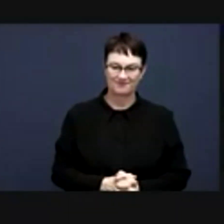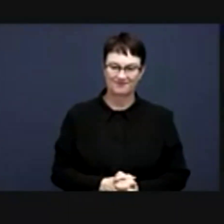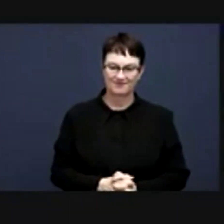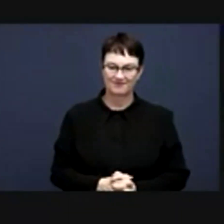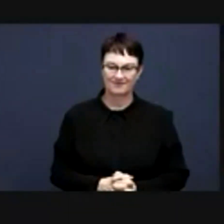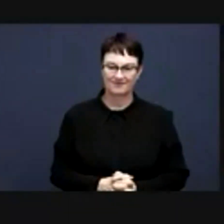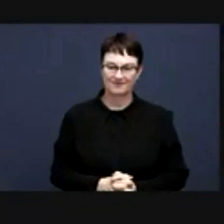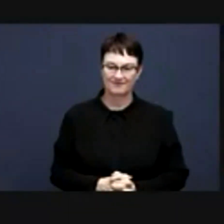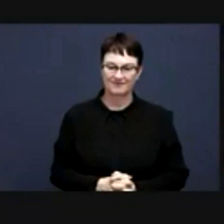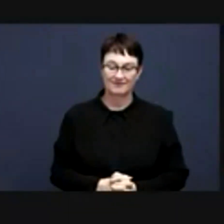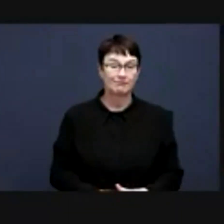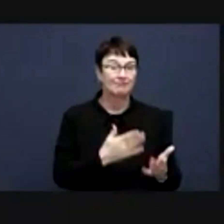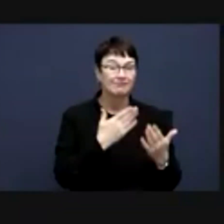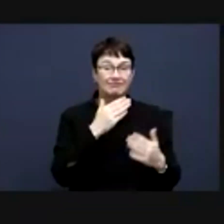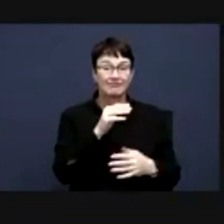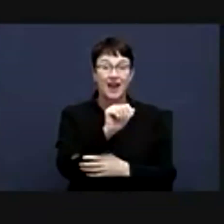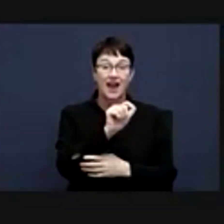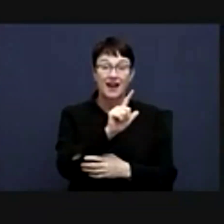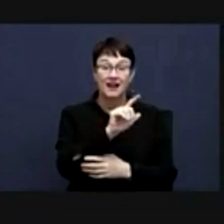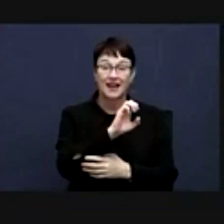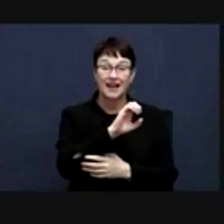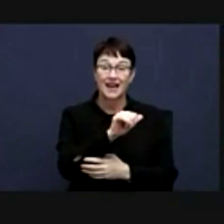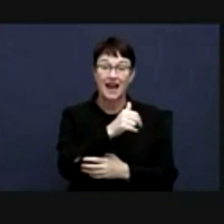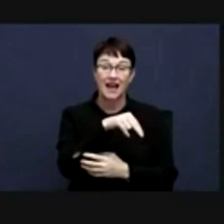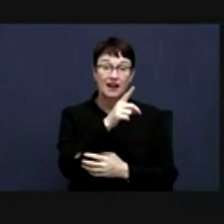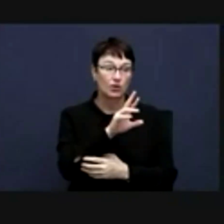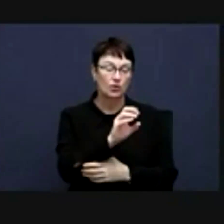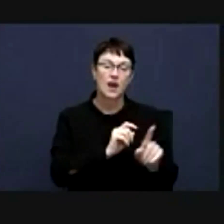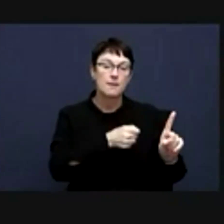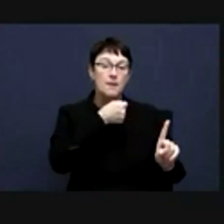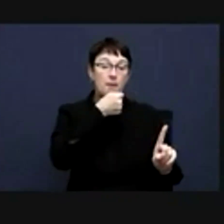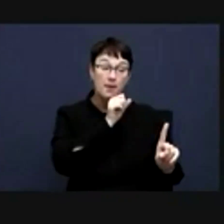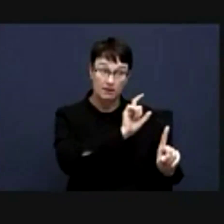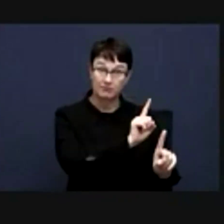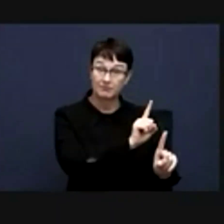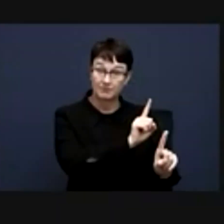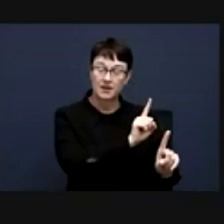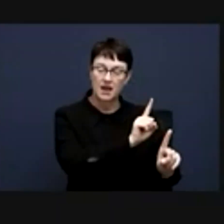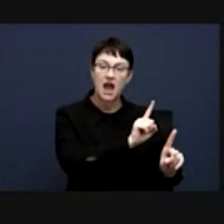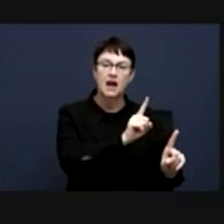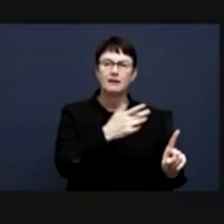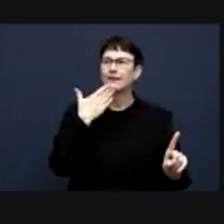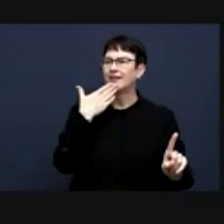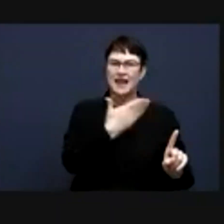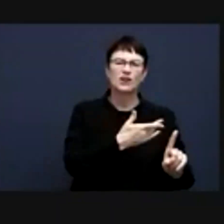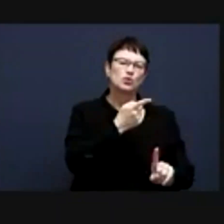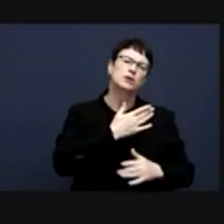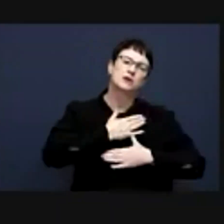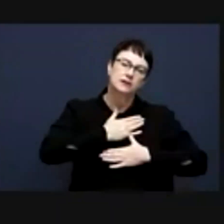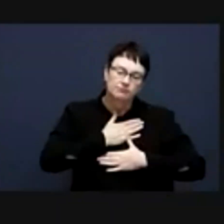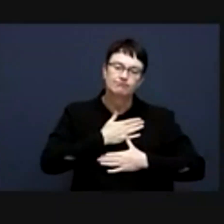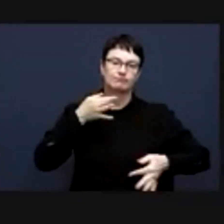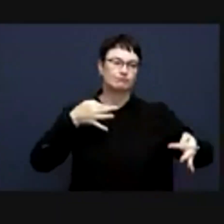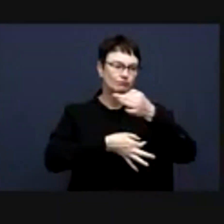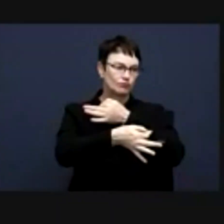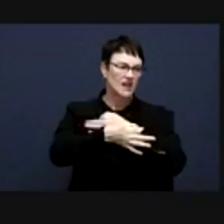Thank you, Alejandro. You can keep your microphone for a while. So thank you for doing this and for swapping with Catherine. I think Catherine will be with